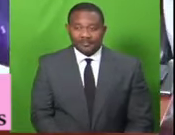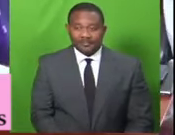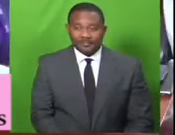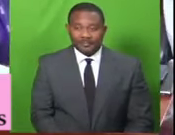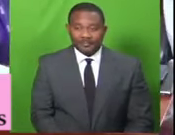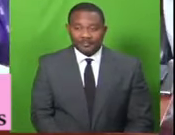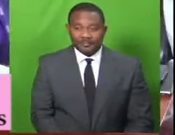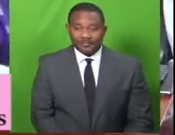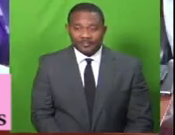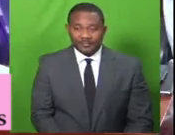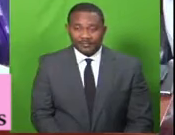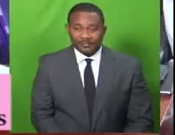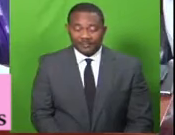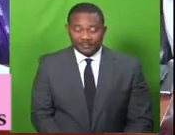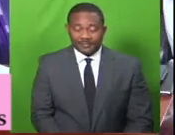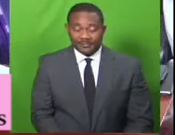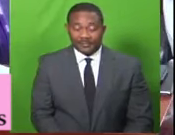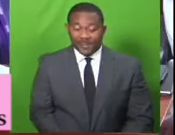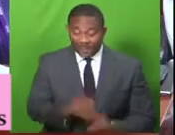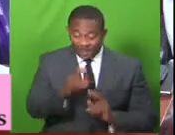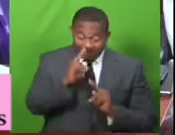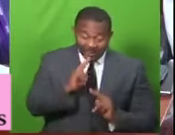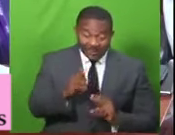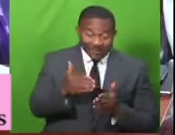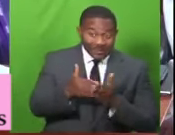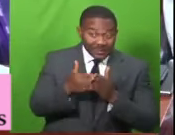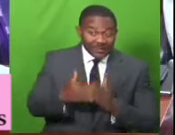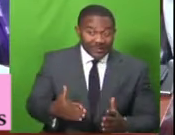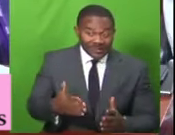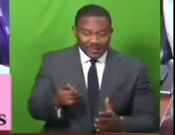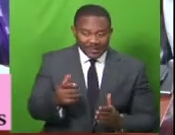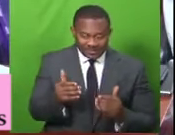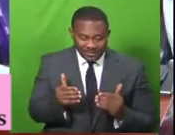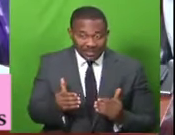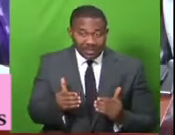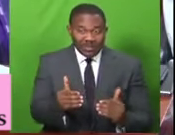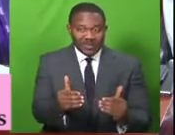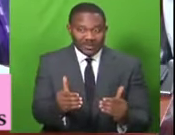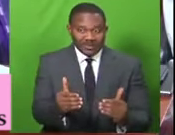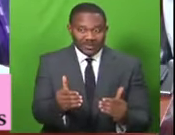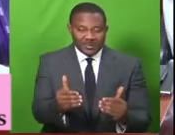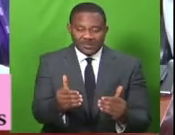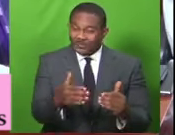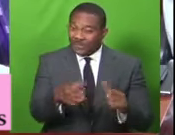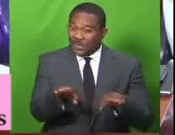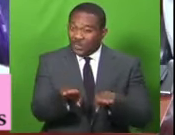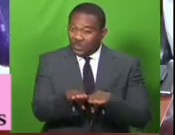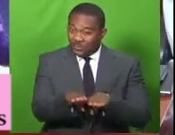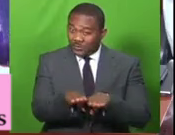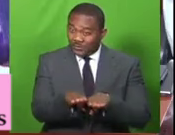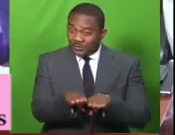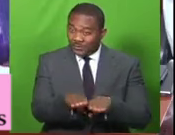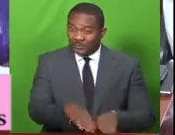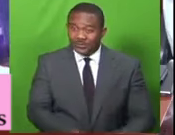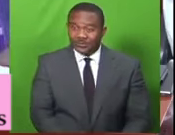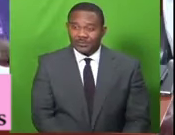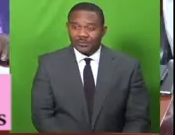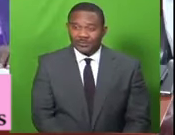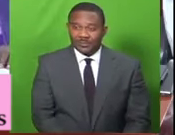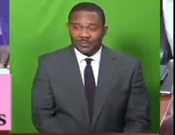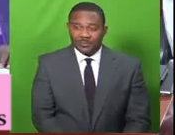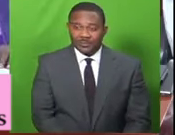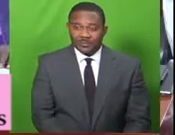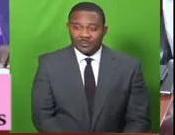words, Honorable Leader, can you move for an adjournment?